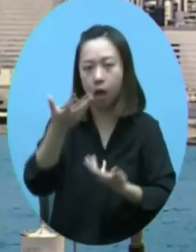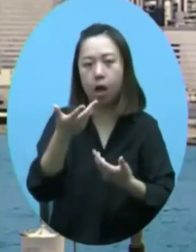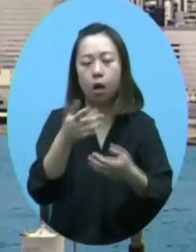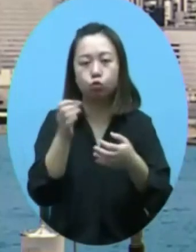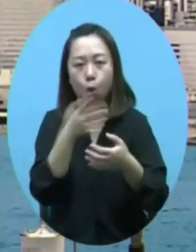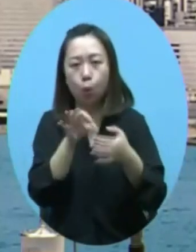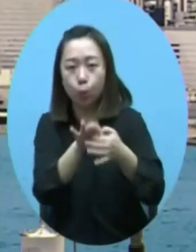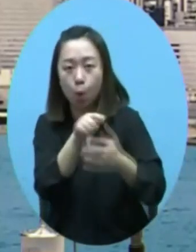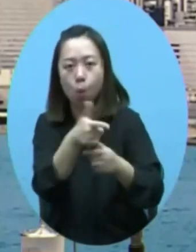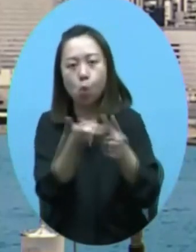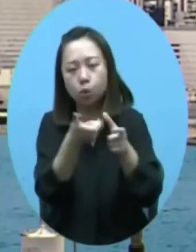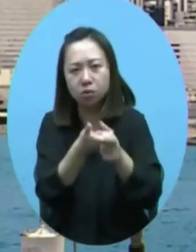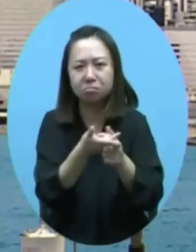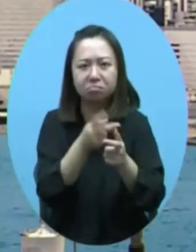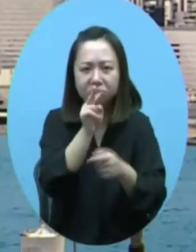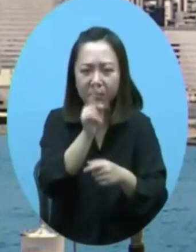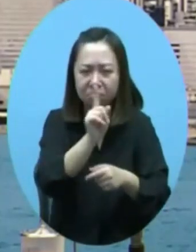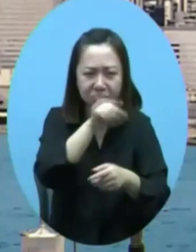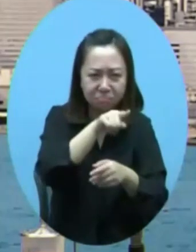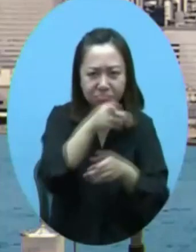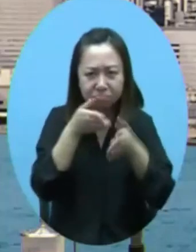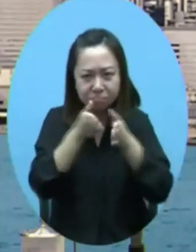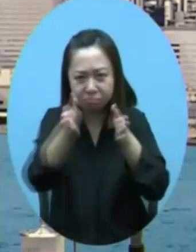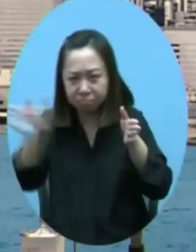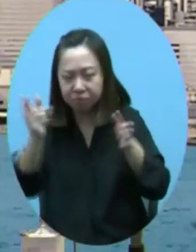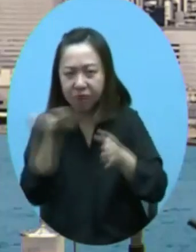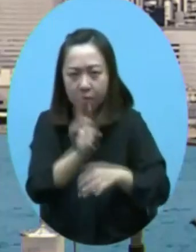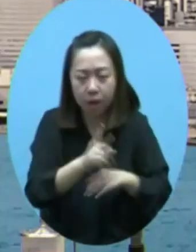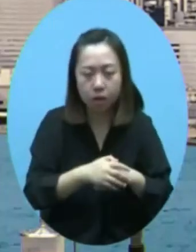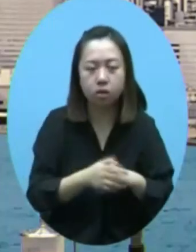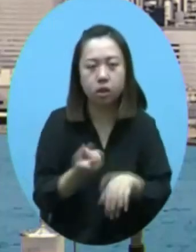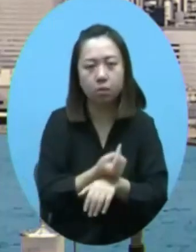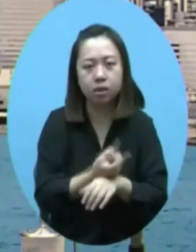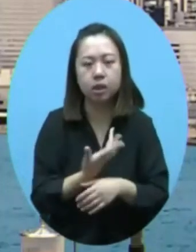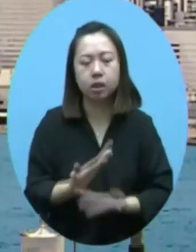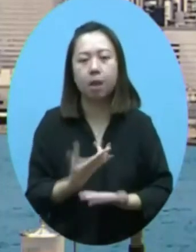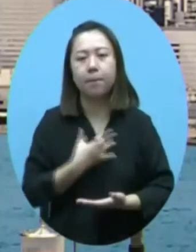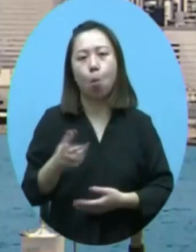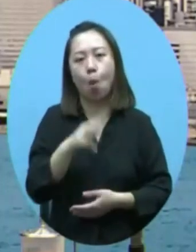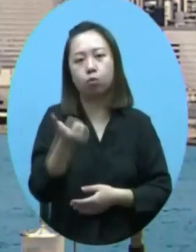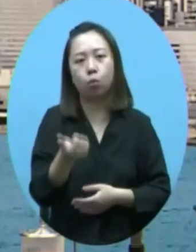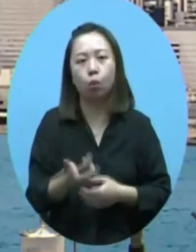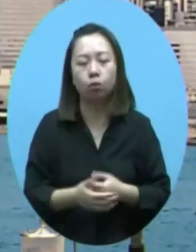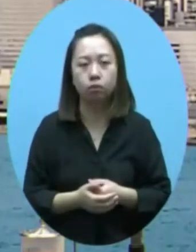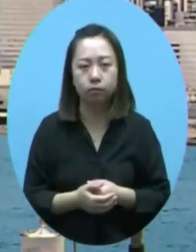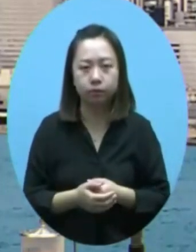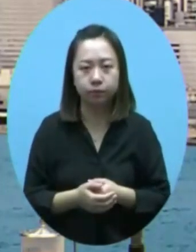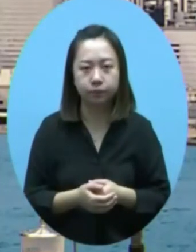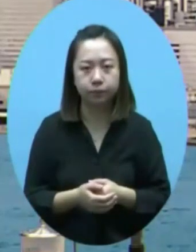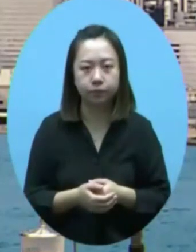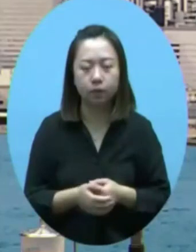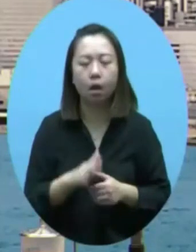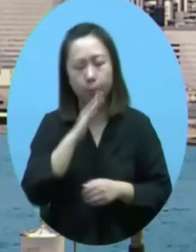the police force, and also contact the companies and see where to locate. But however, we're